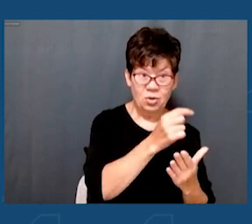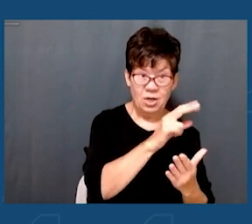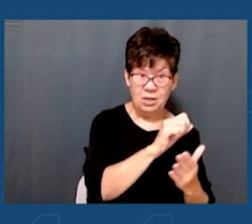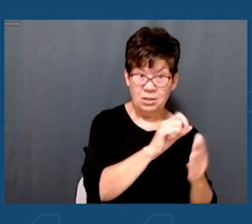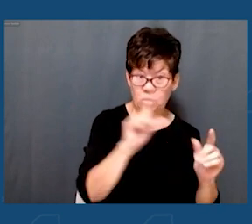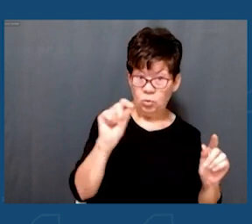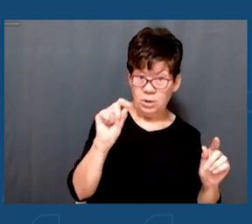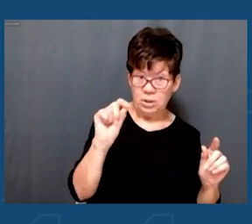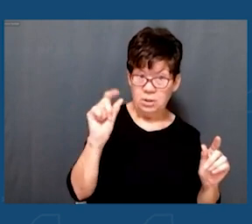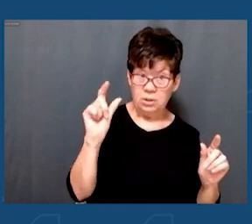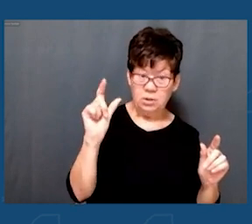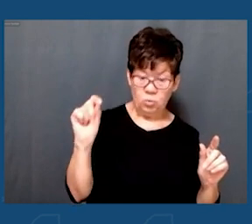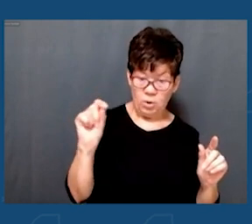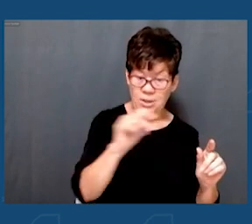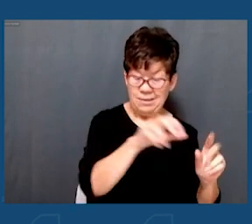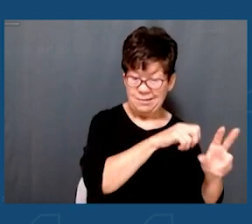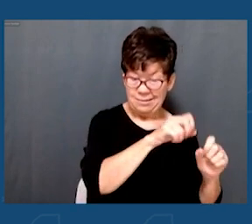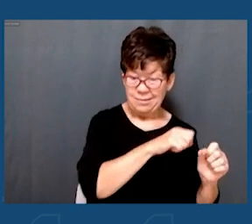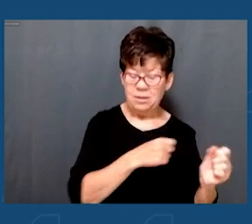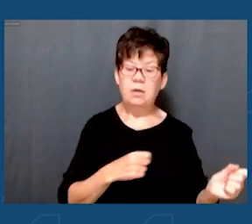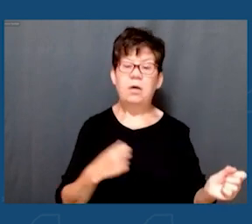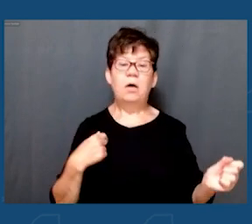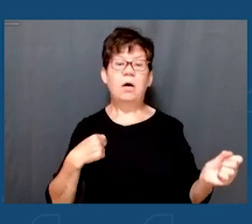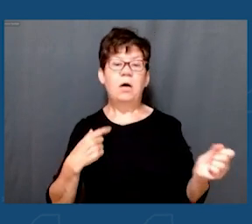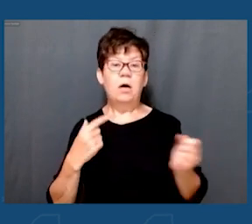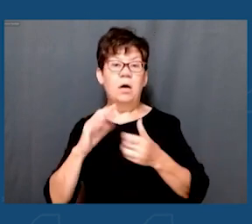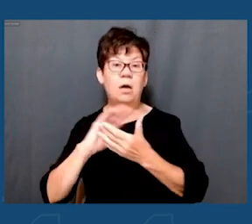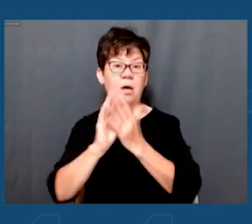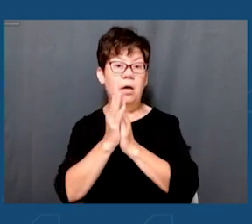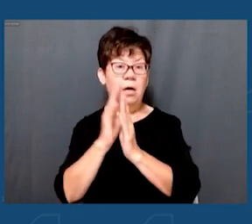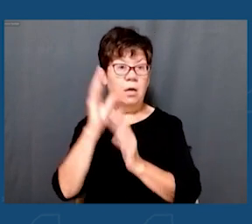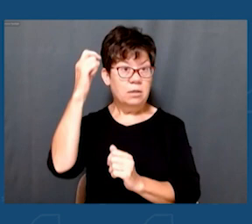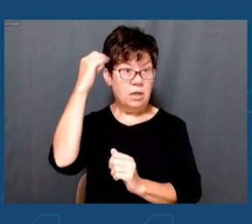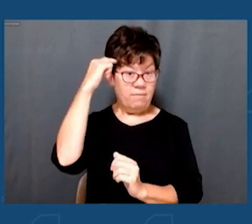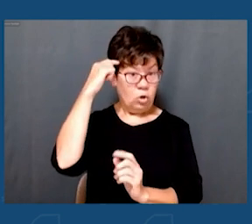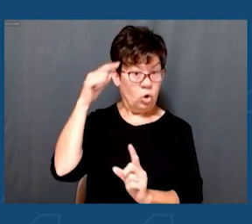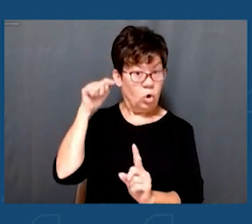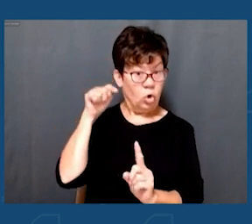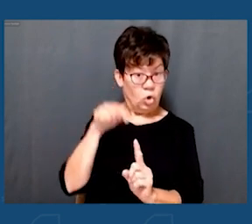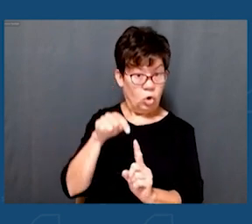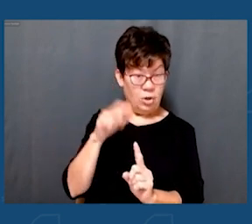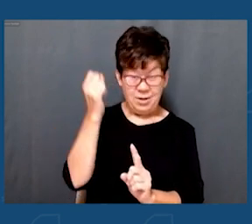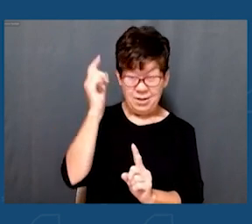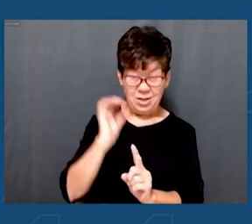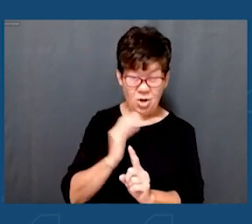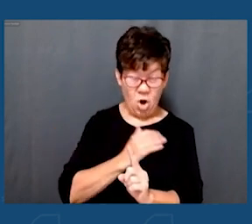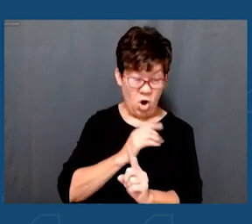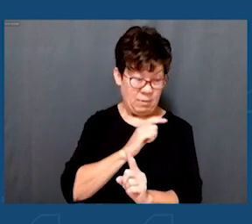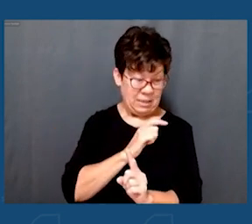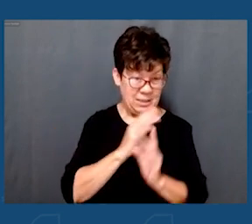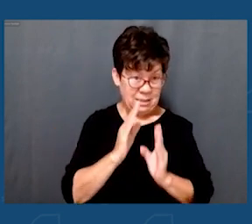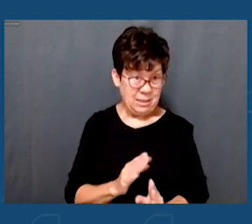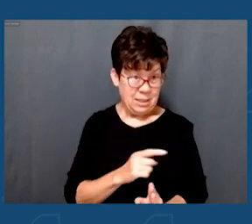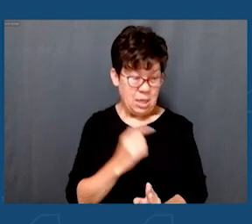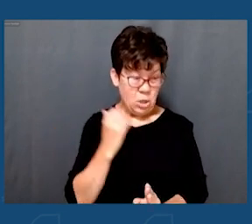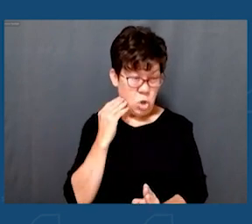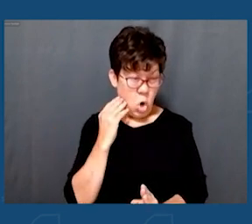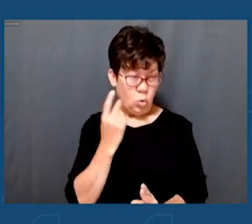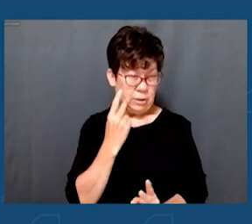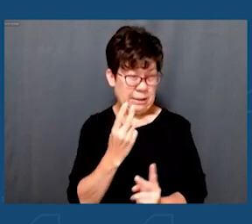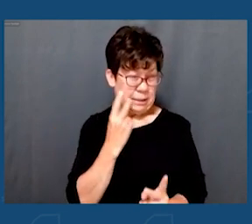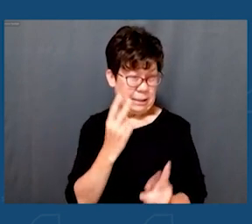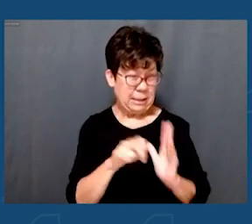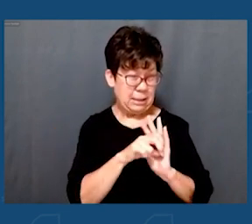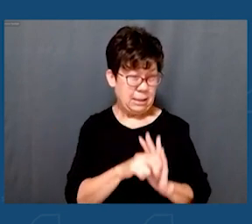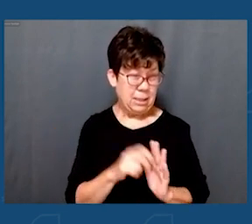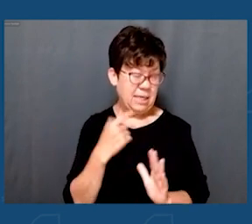And when I became governor and I said, I know we can do more, these are individuals who are on our highways They know the signs. They see the vehicles coming